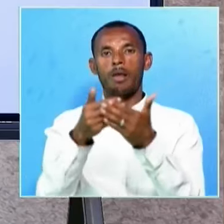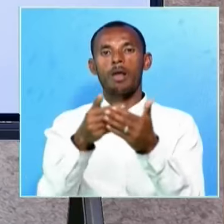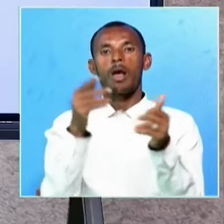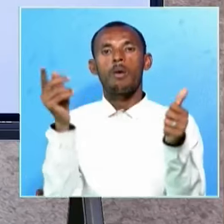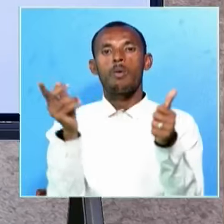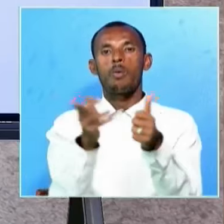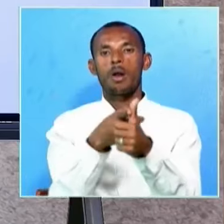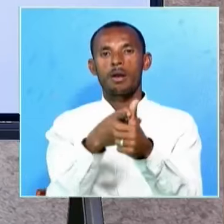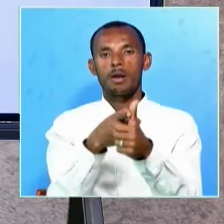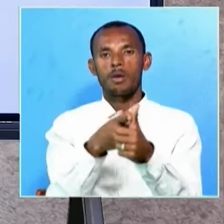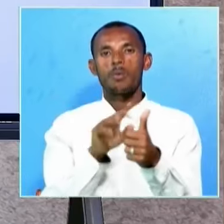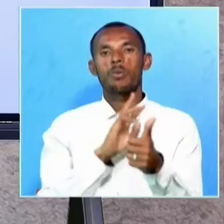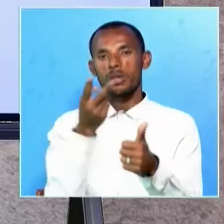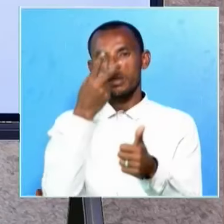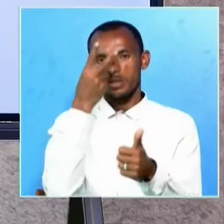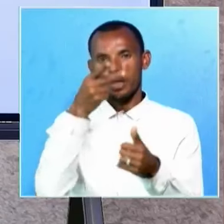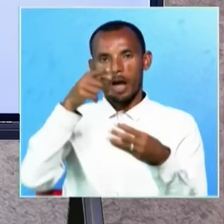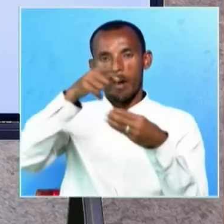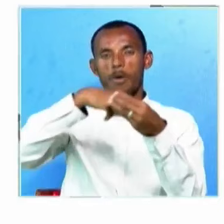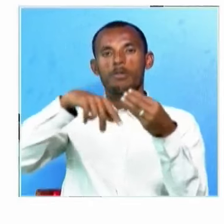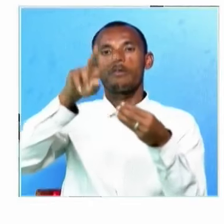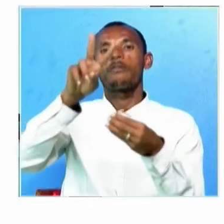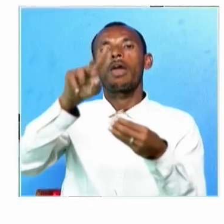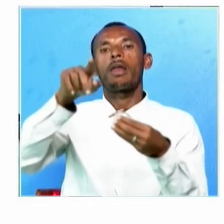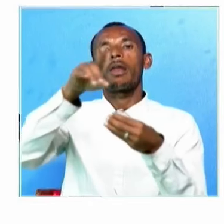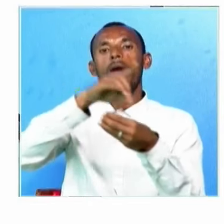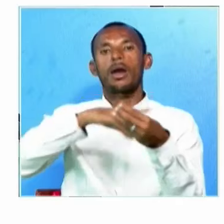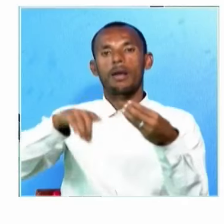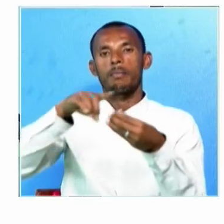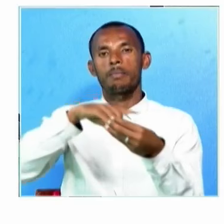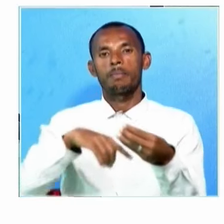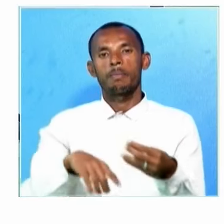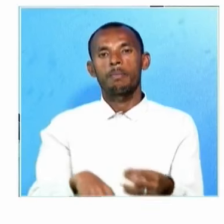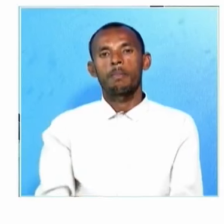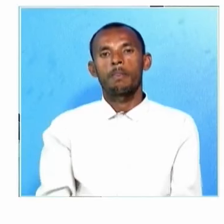1. We have seen about Venn diagram. Venn diagram.